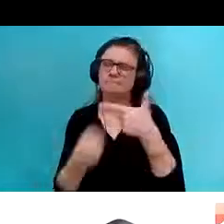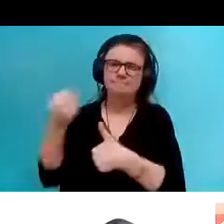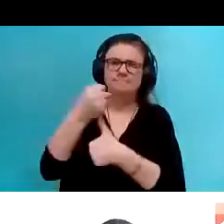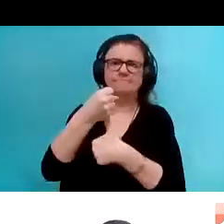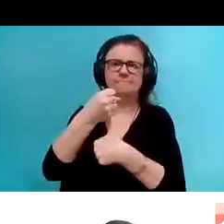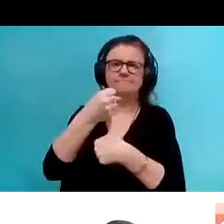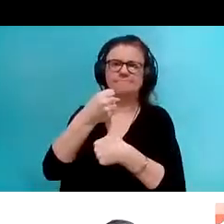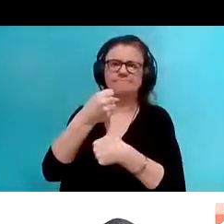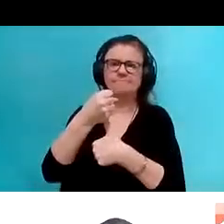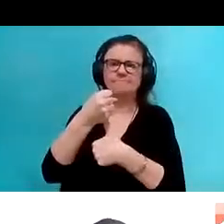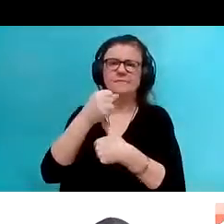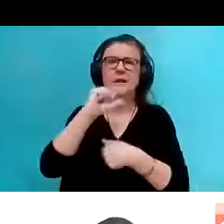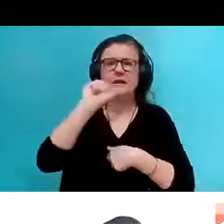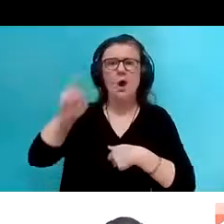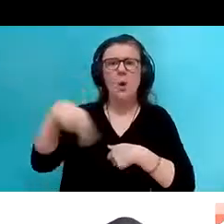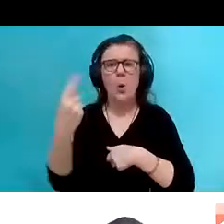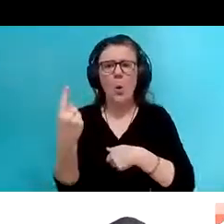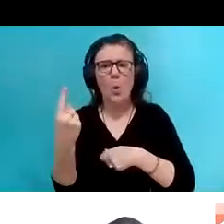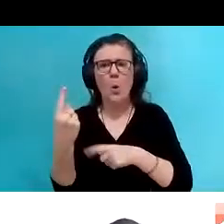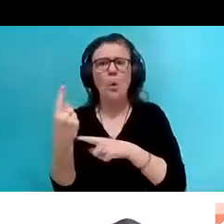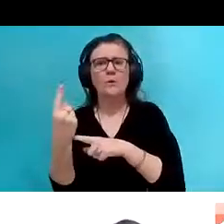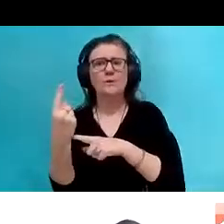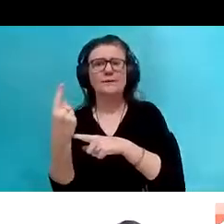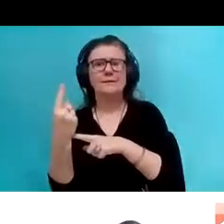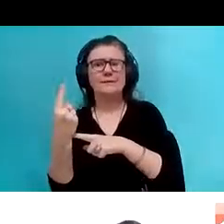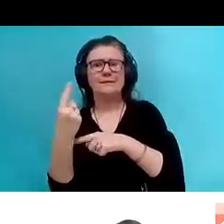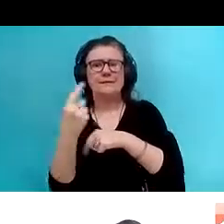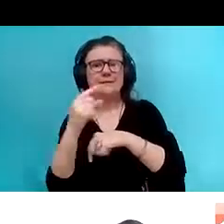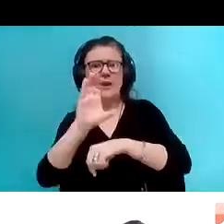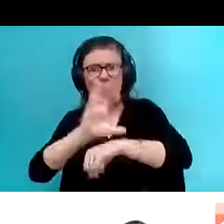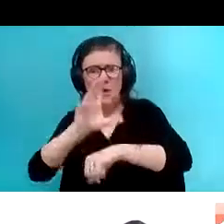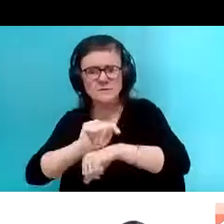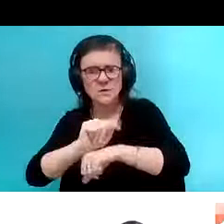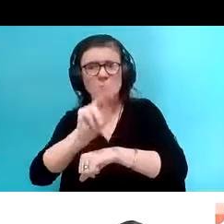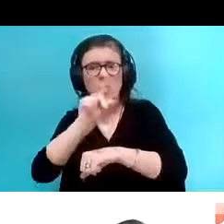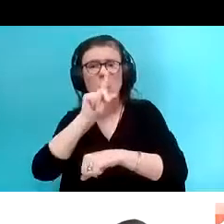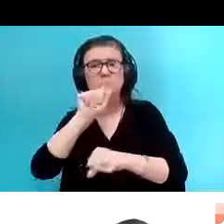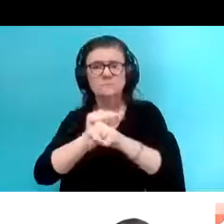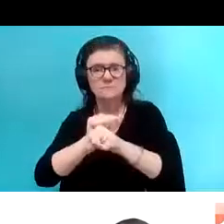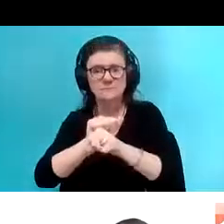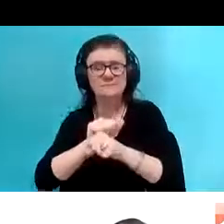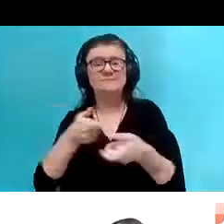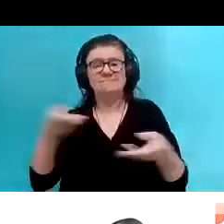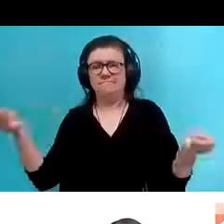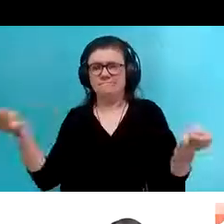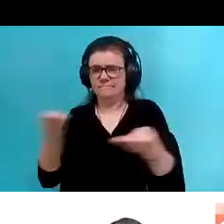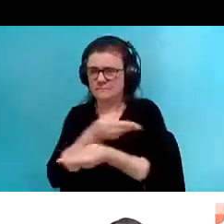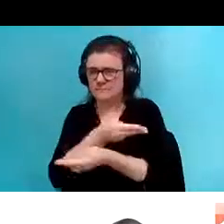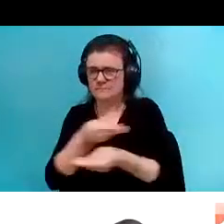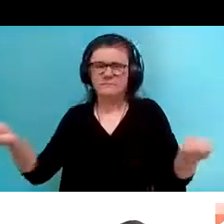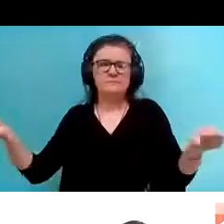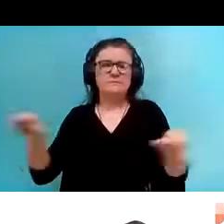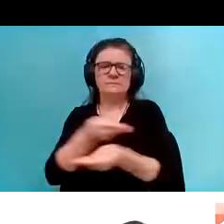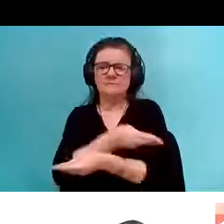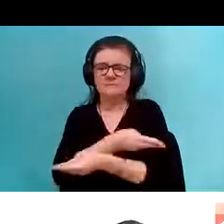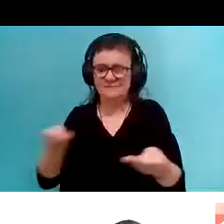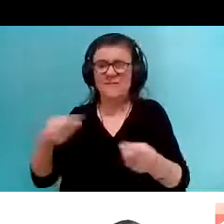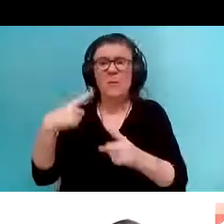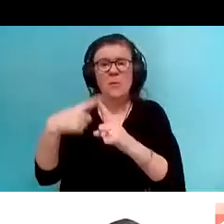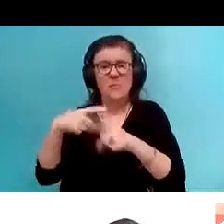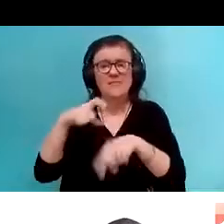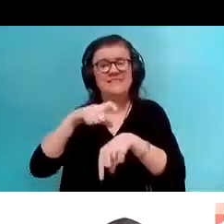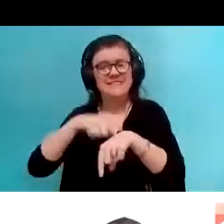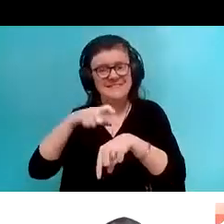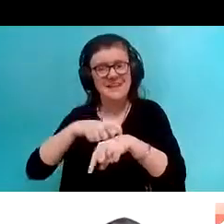about participation or consultation. It's about really facilitating and allowing the time,